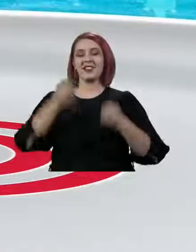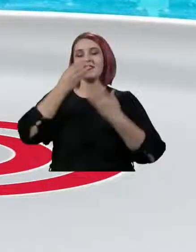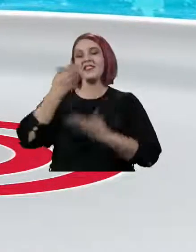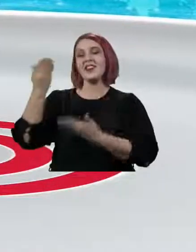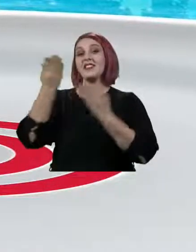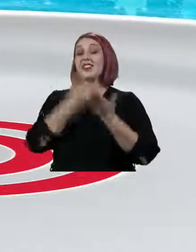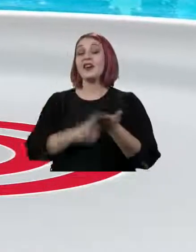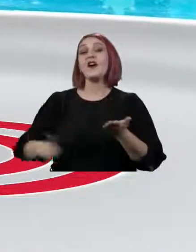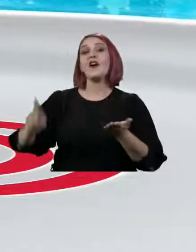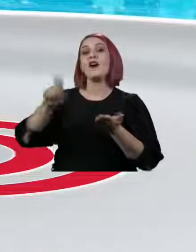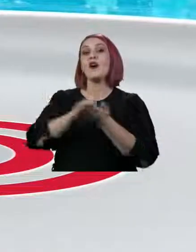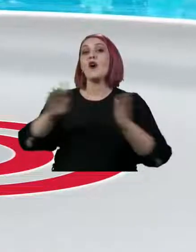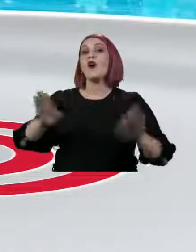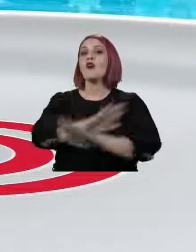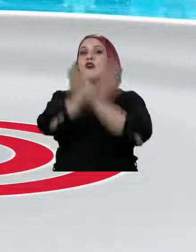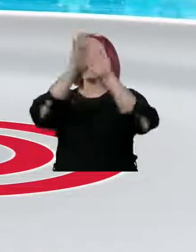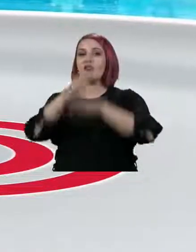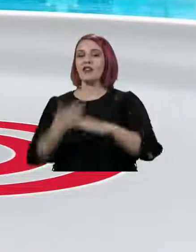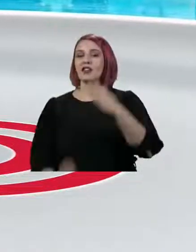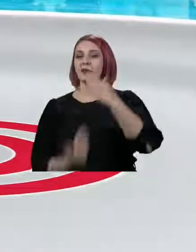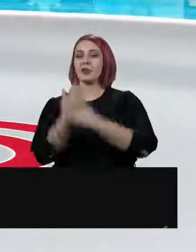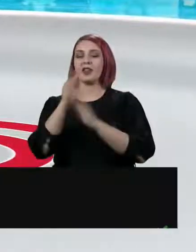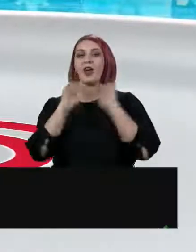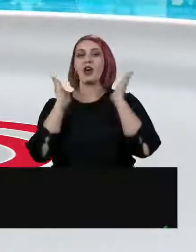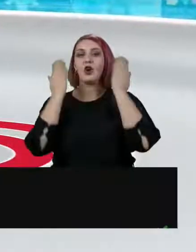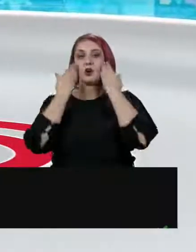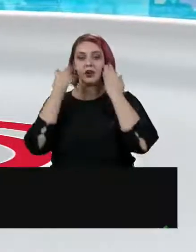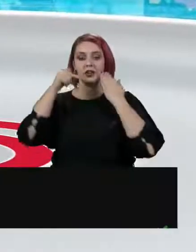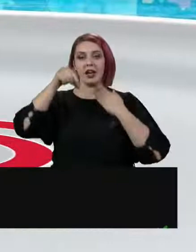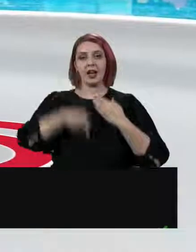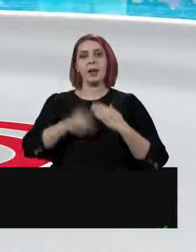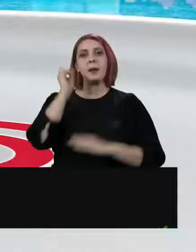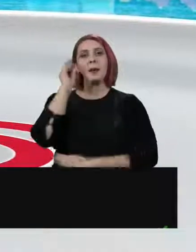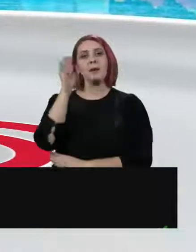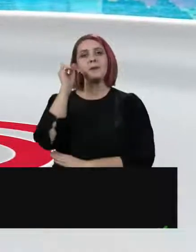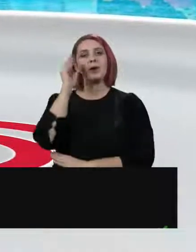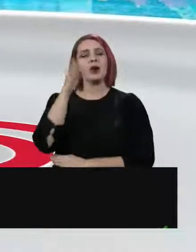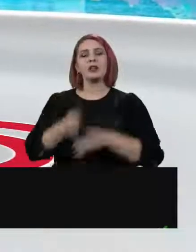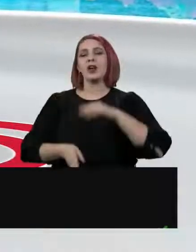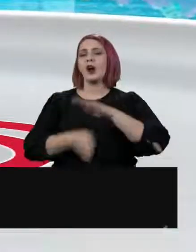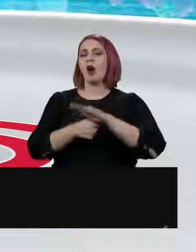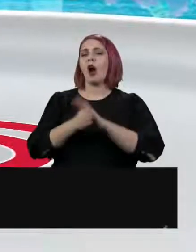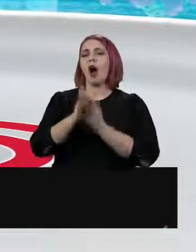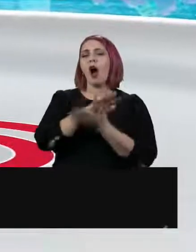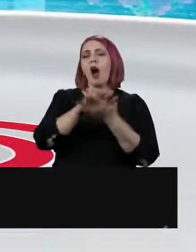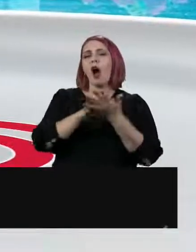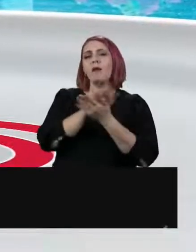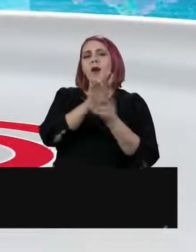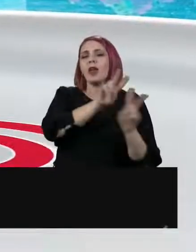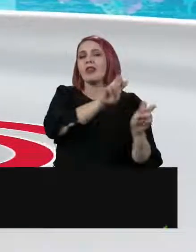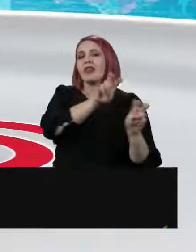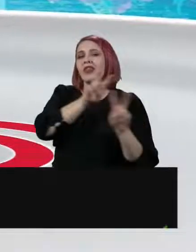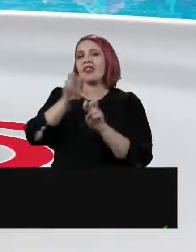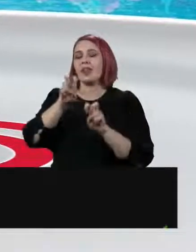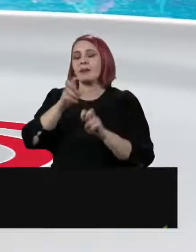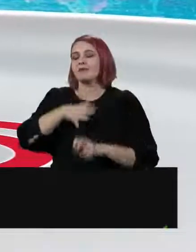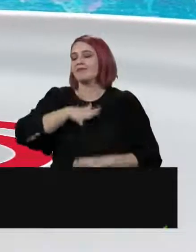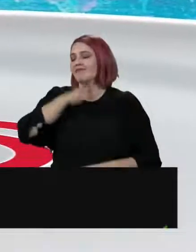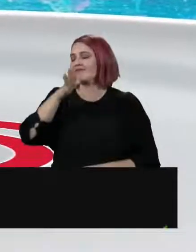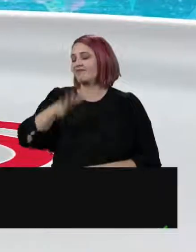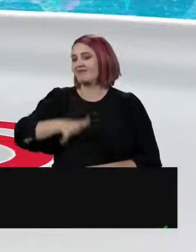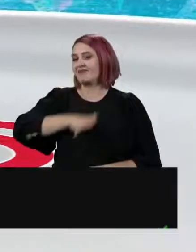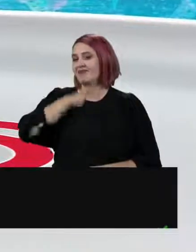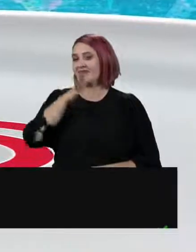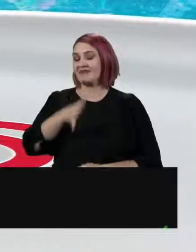Bienvenidos de nuevo a la última jornada del Congreso, donde nuestros ponentes seguirán compartiendo con Welcome to the last day